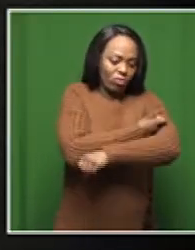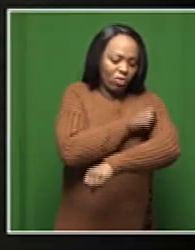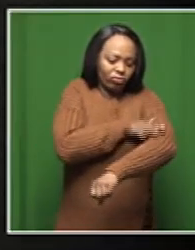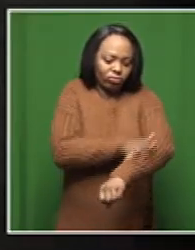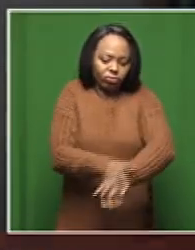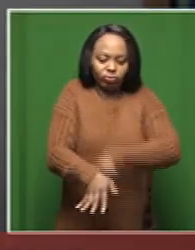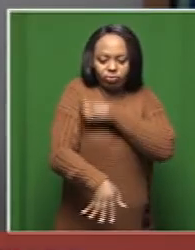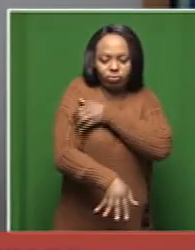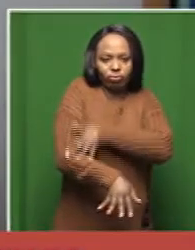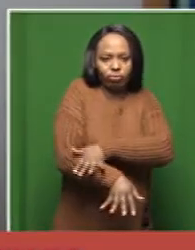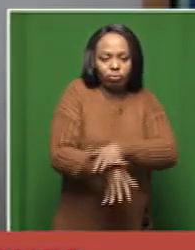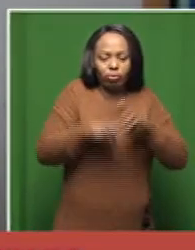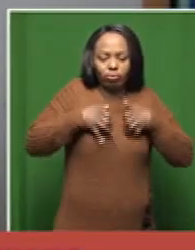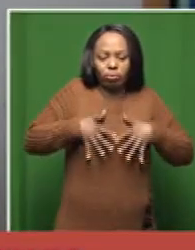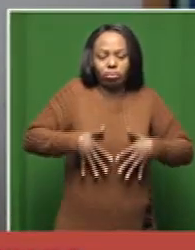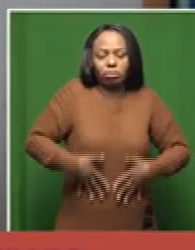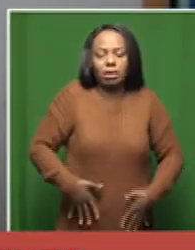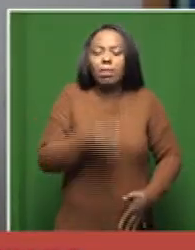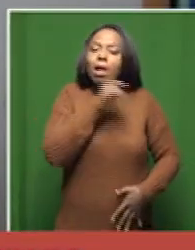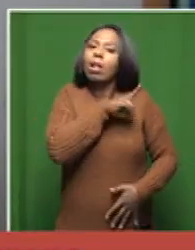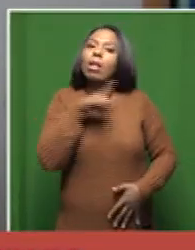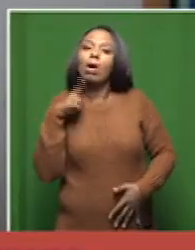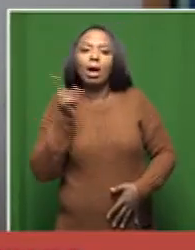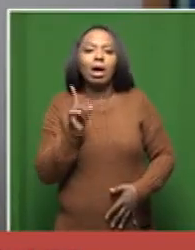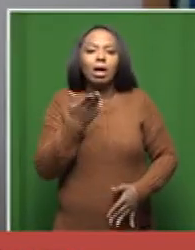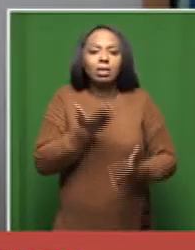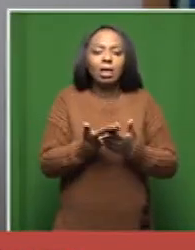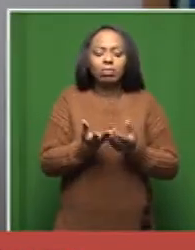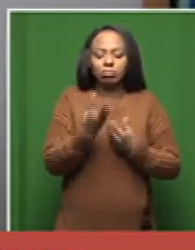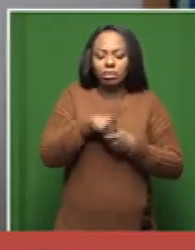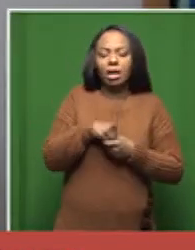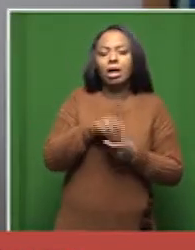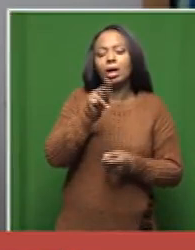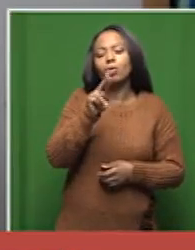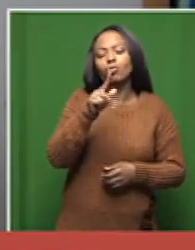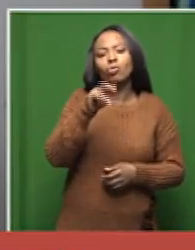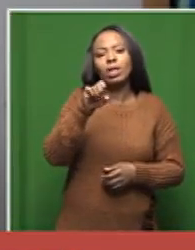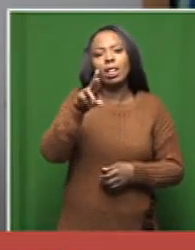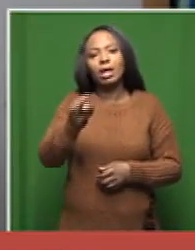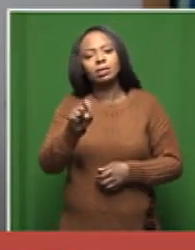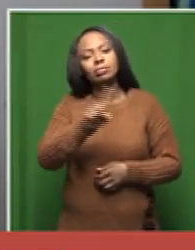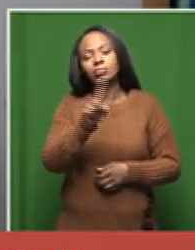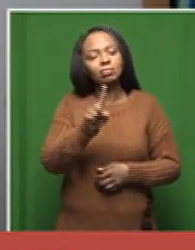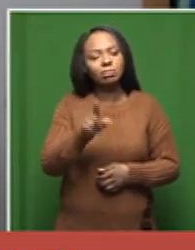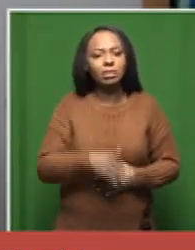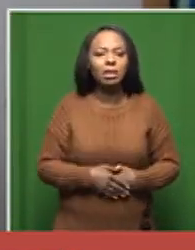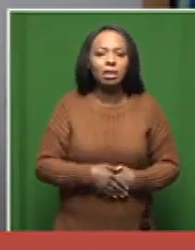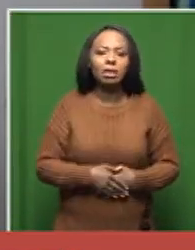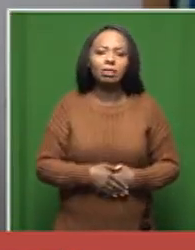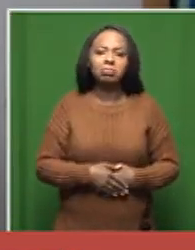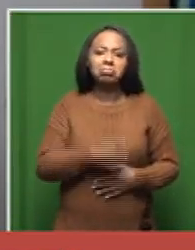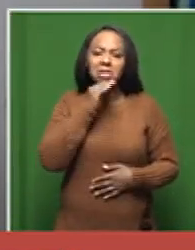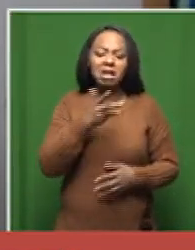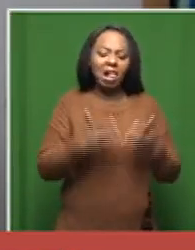very long. And it can't get into the nucleus, where the DNA sits. So there's no interaction